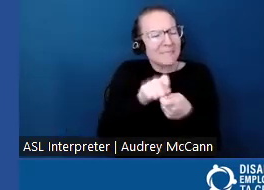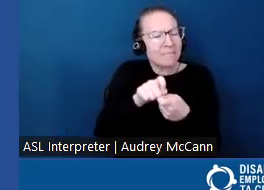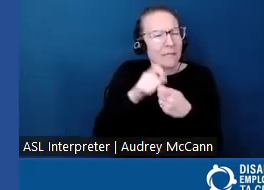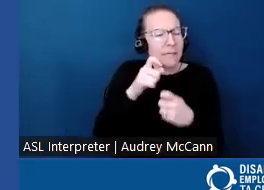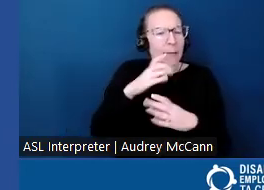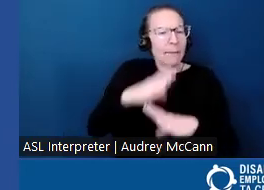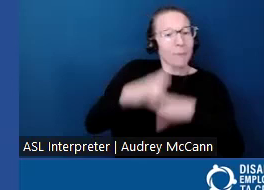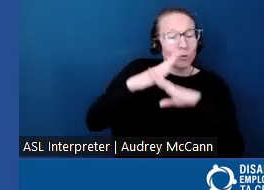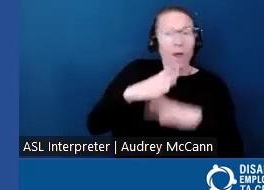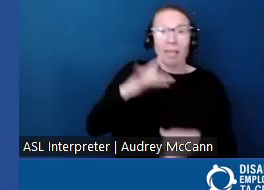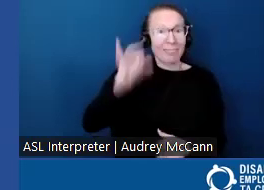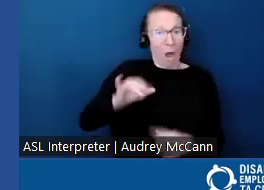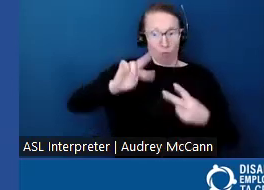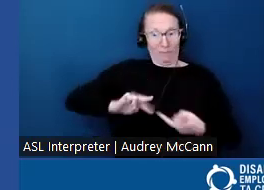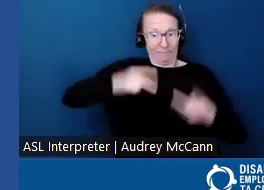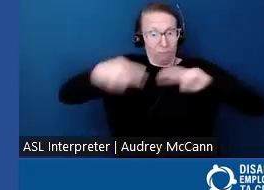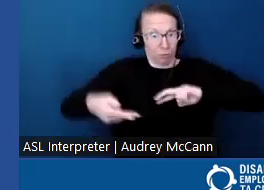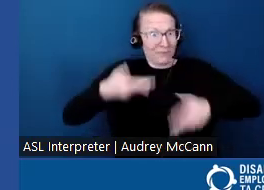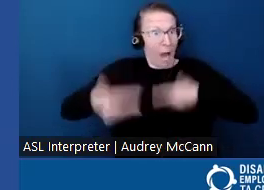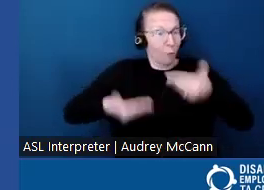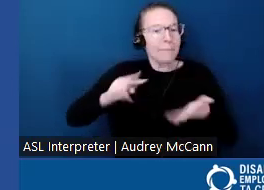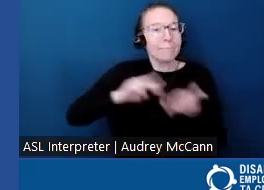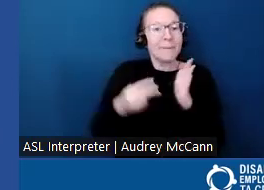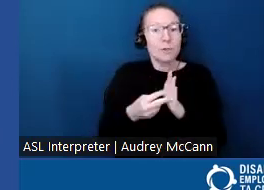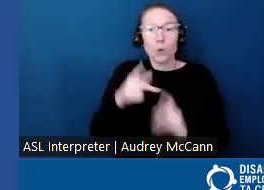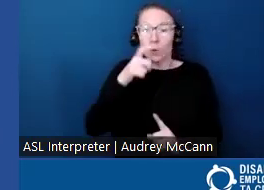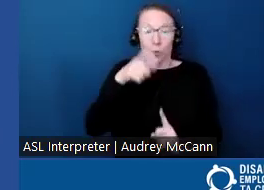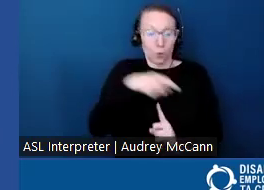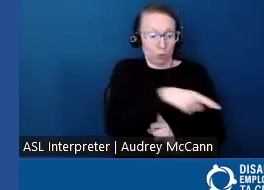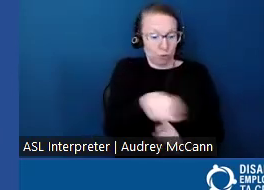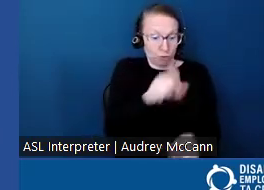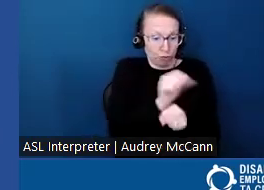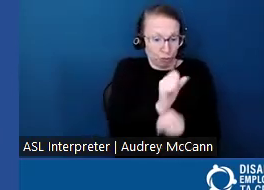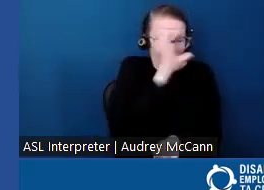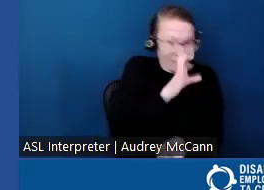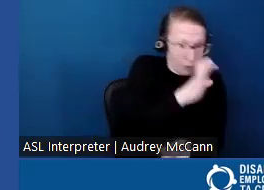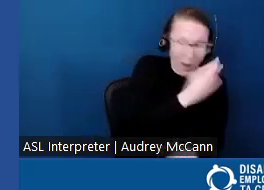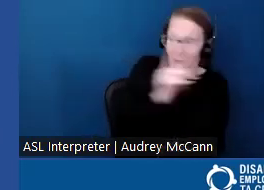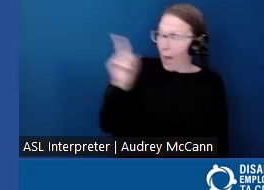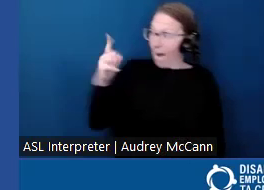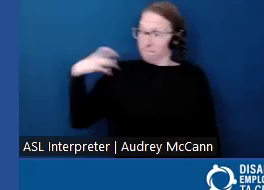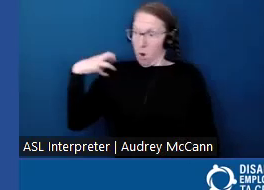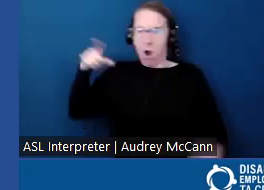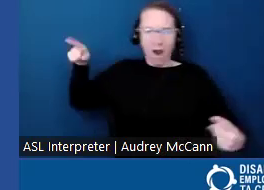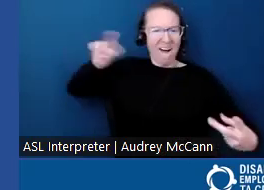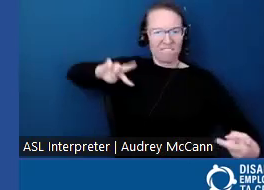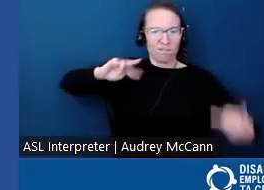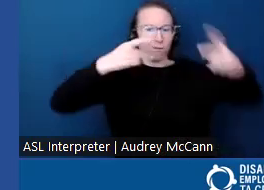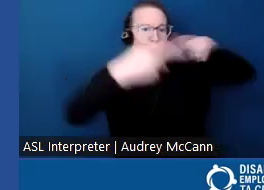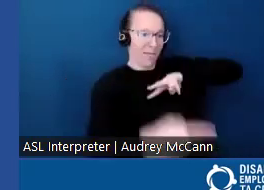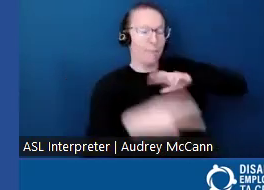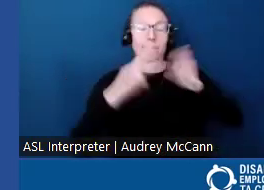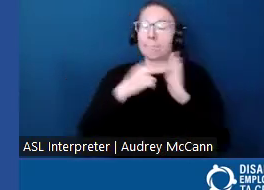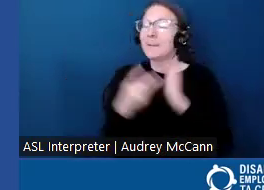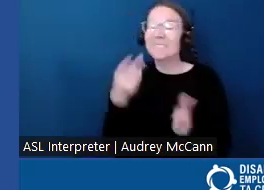event is an approach where roles of the job seeker and the employers are flipped. So each student sat at a